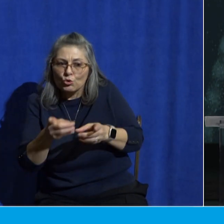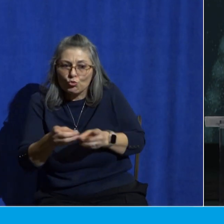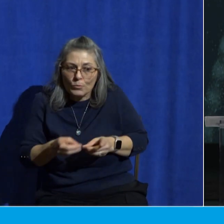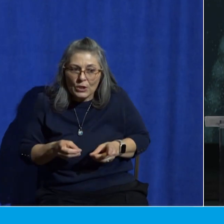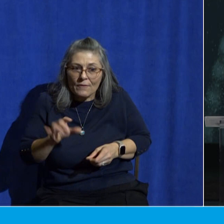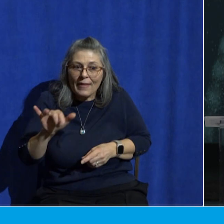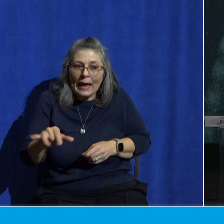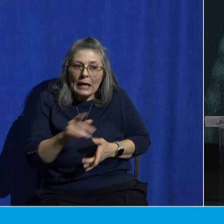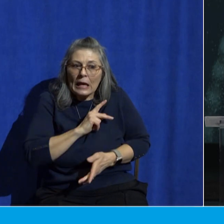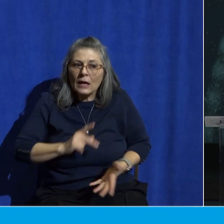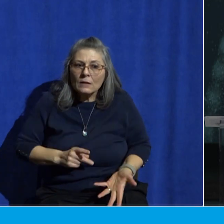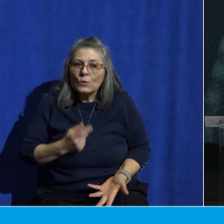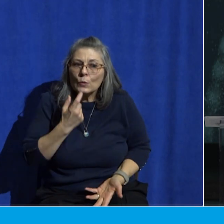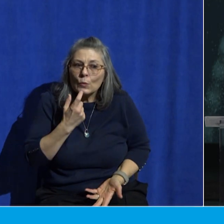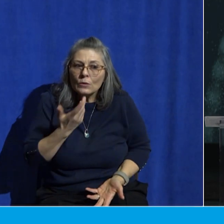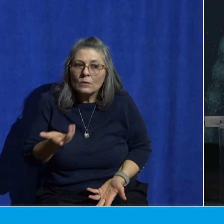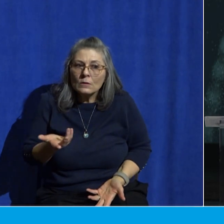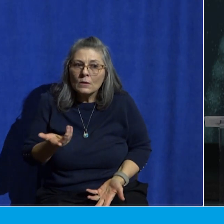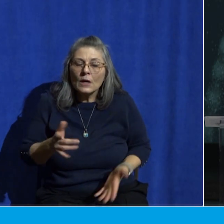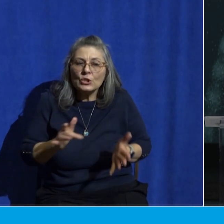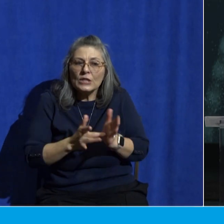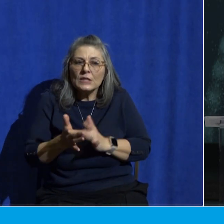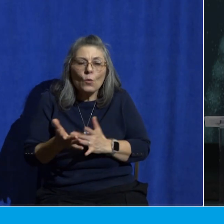is righteous.